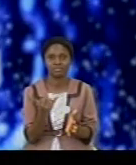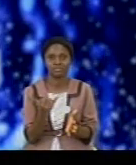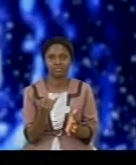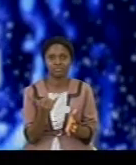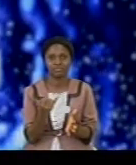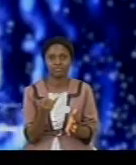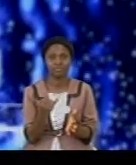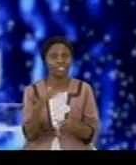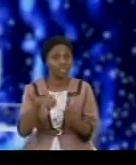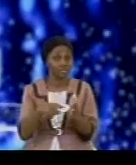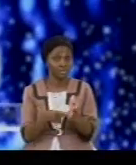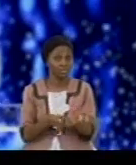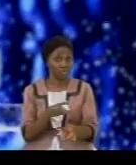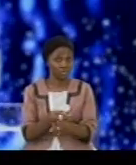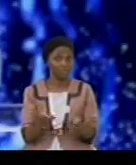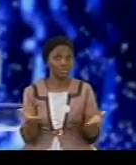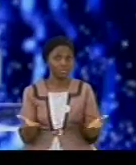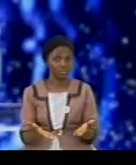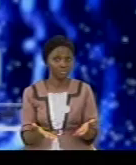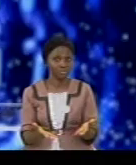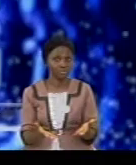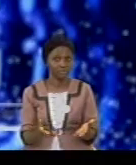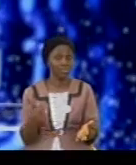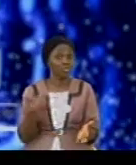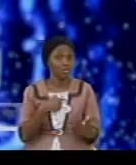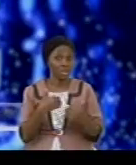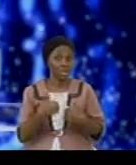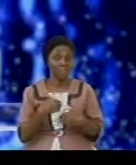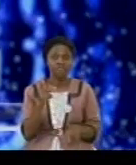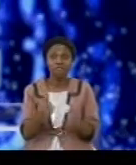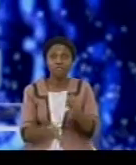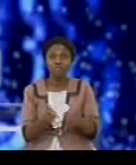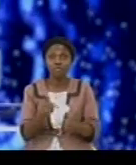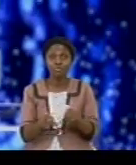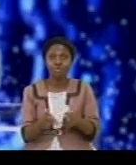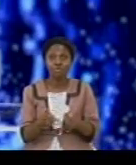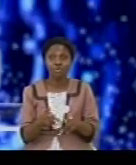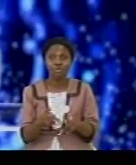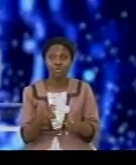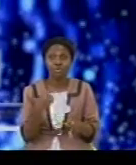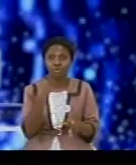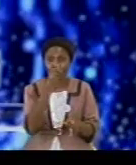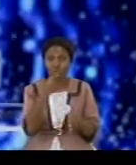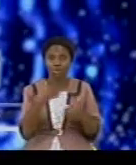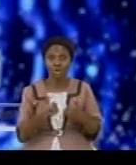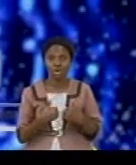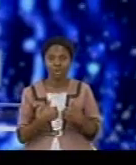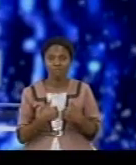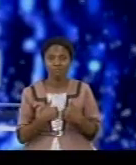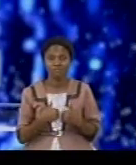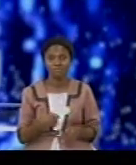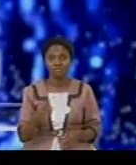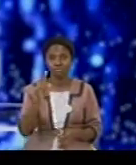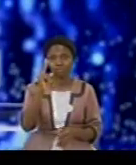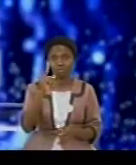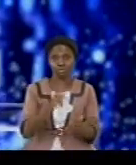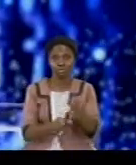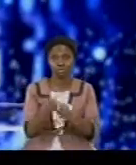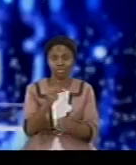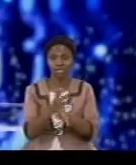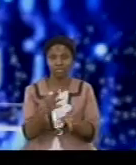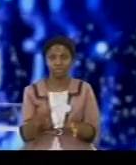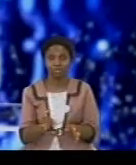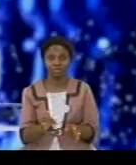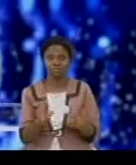In this world, you have people who have dual citizenship. They are citizens of this